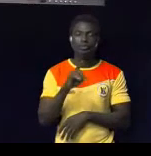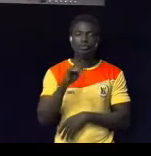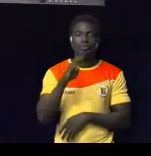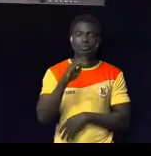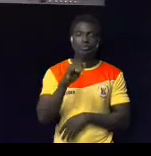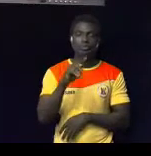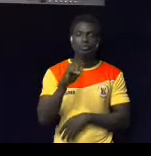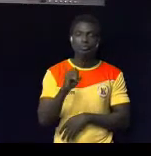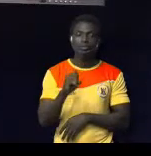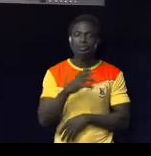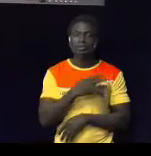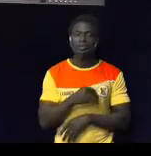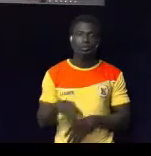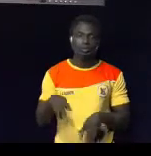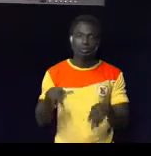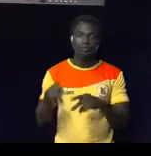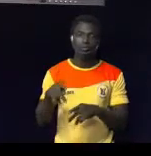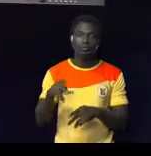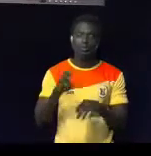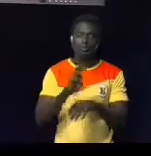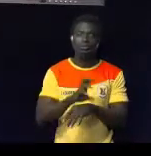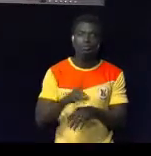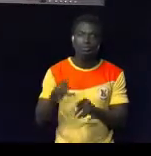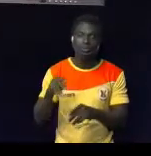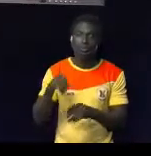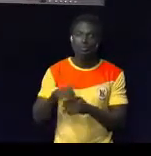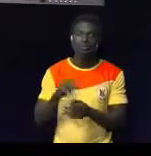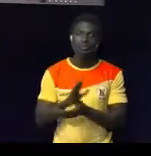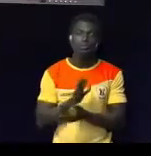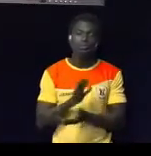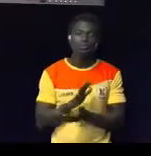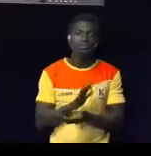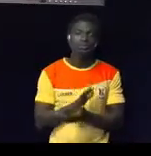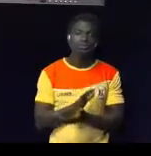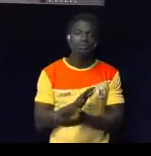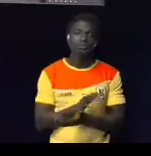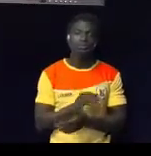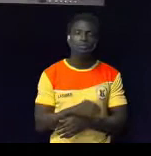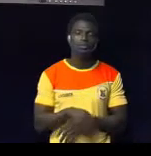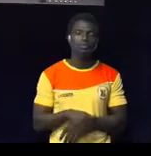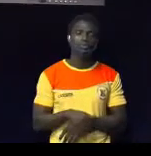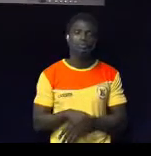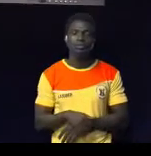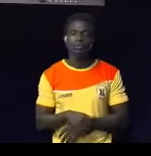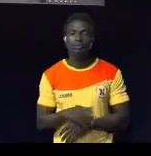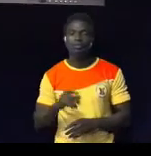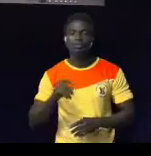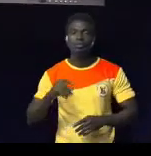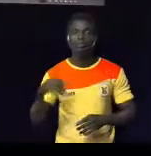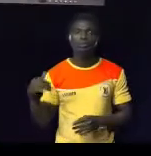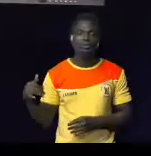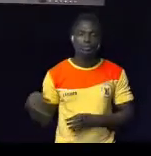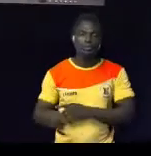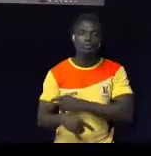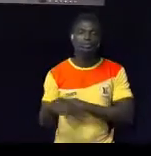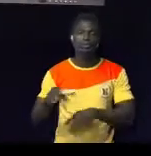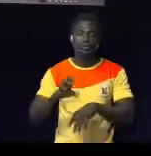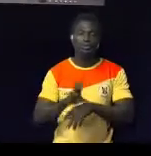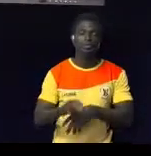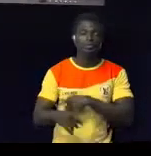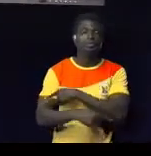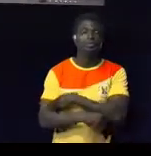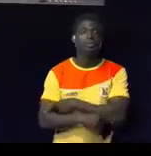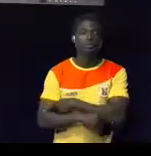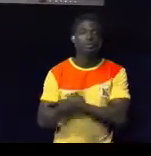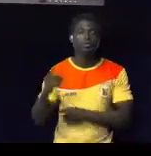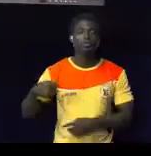parades, cultural festival in schools. Like in some schools, they still organize the cultural festival. The cultural festival day where